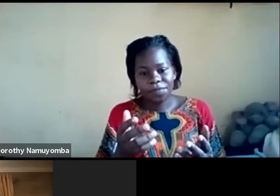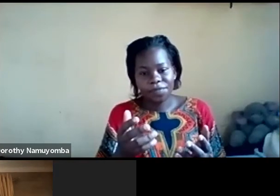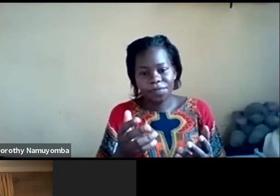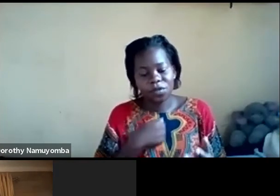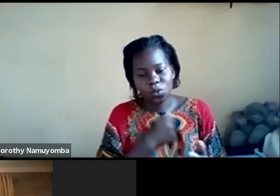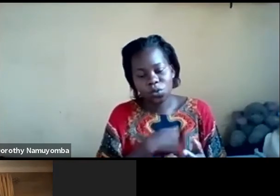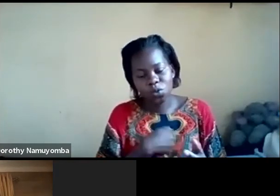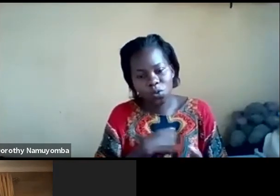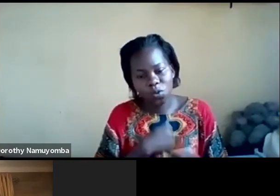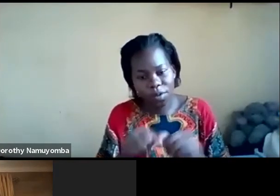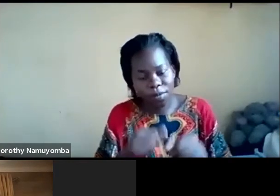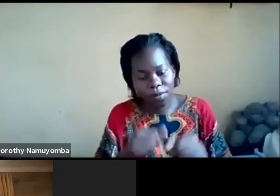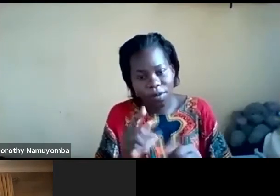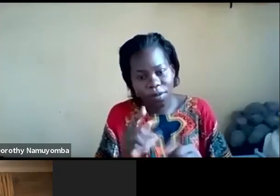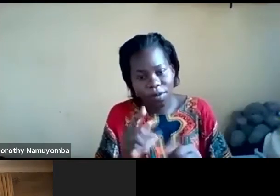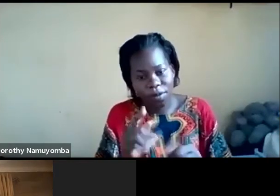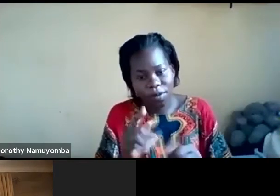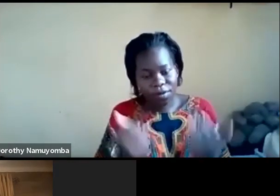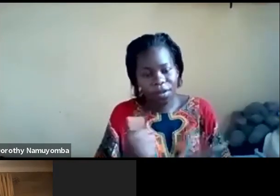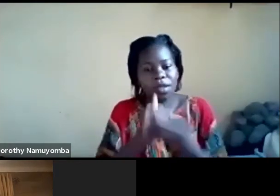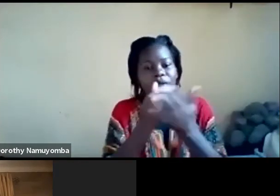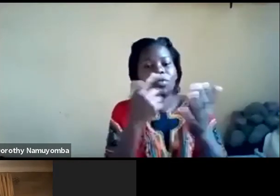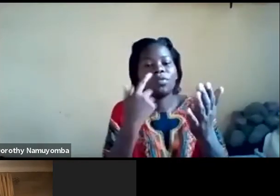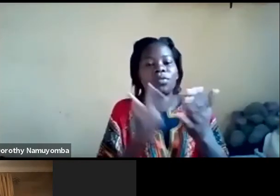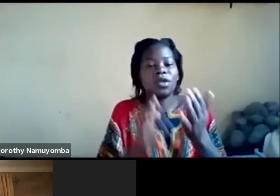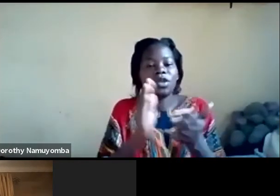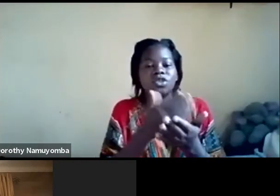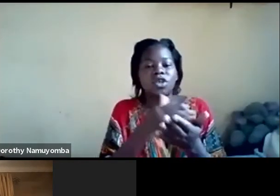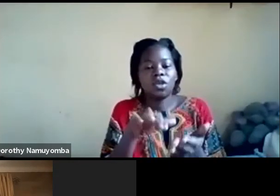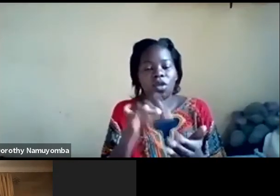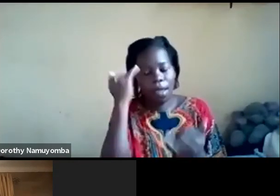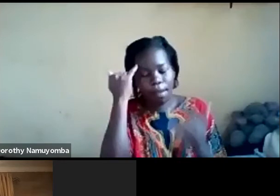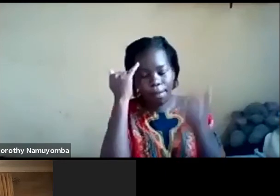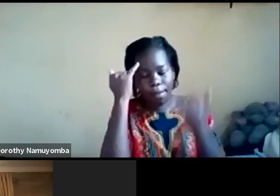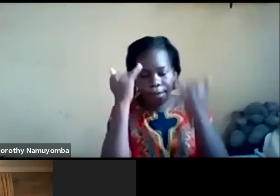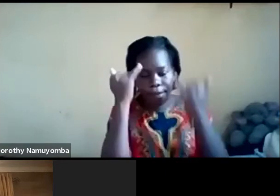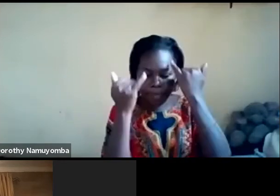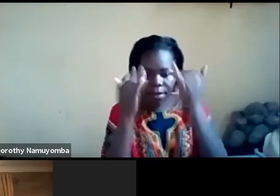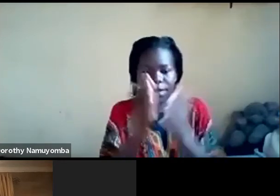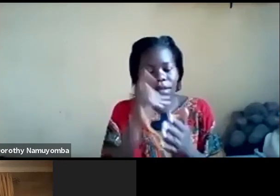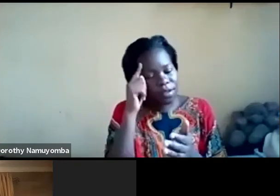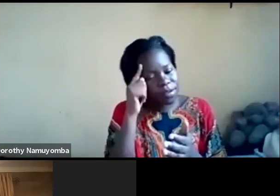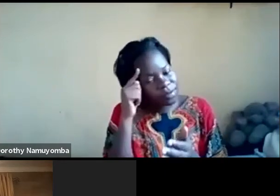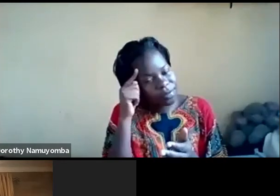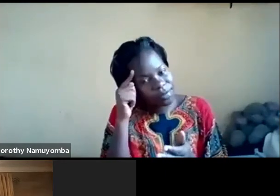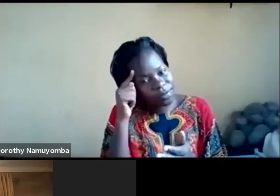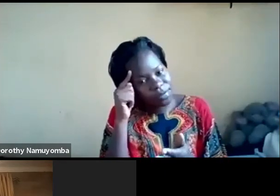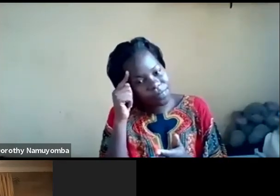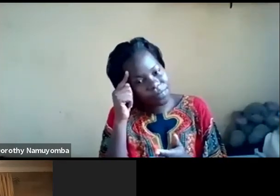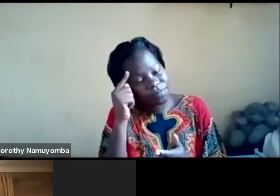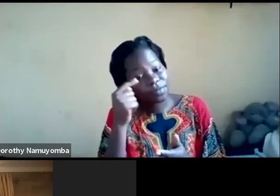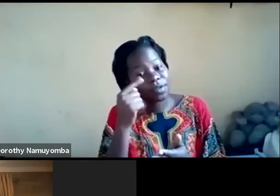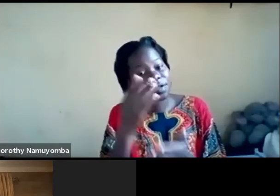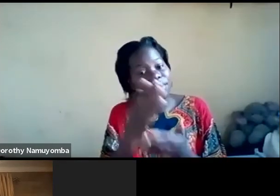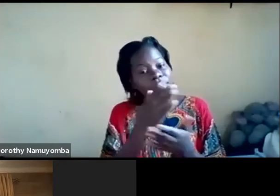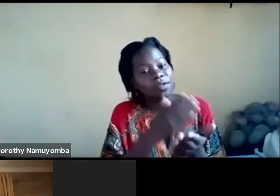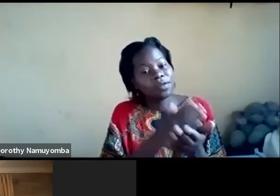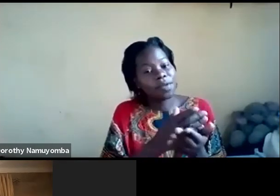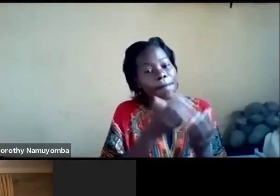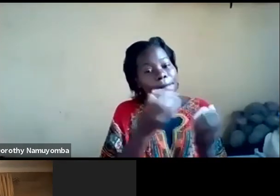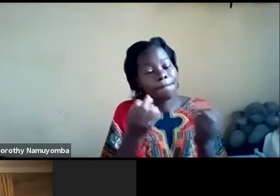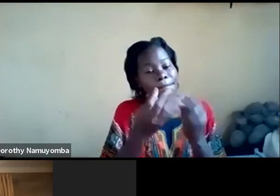that. But what would be helpful is if you shared your idea and we figure out what it is, because we have a decent amount of experts between